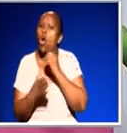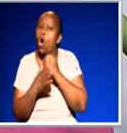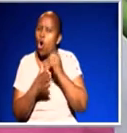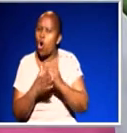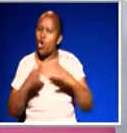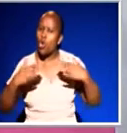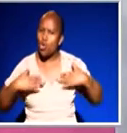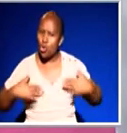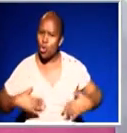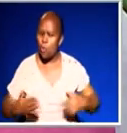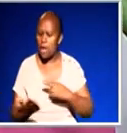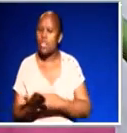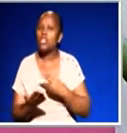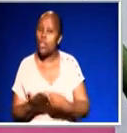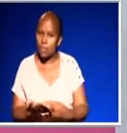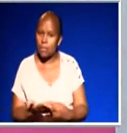human resources.